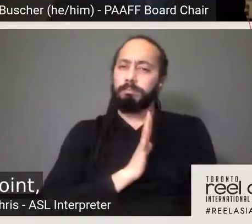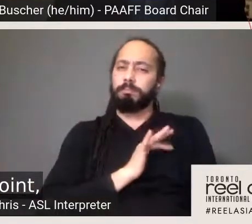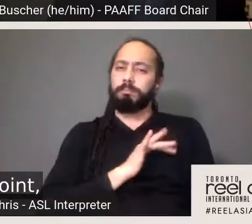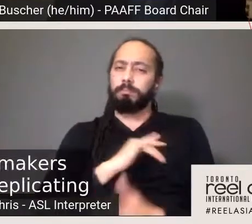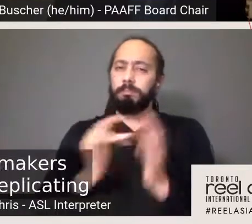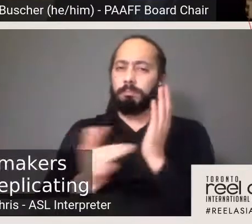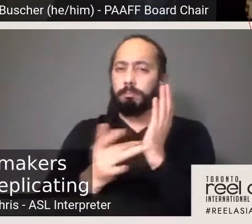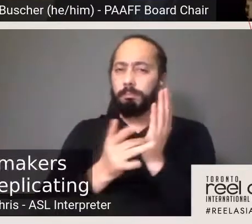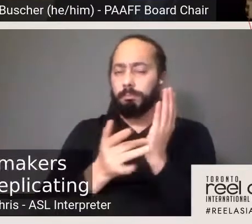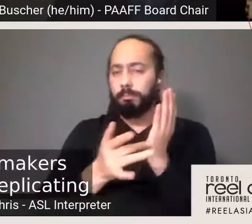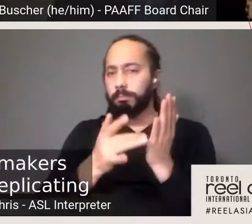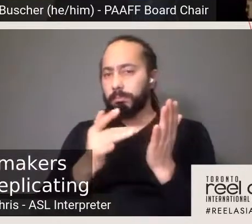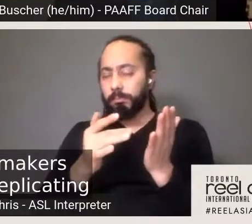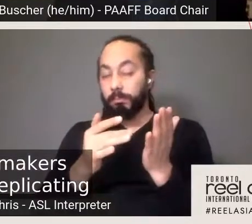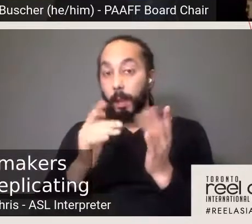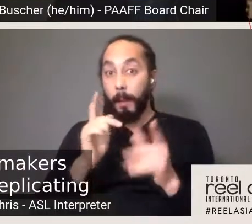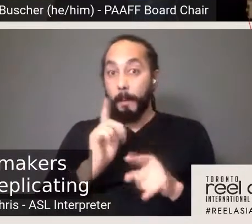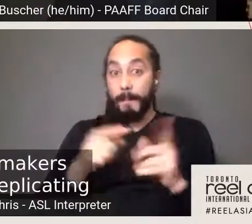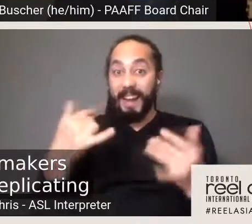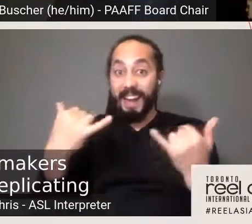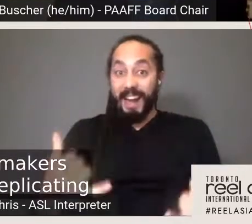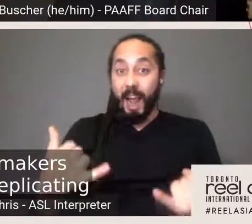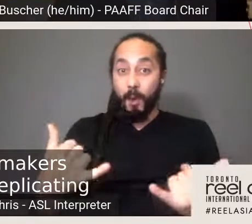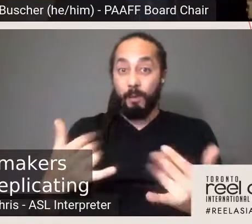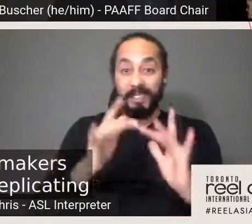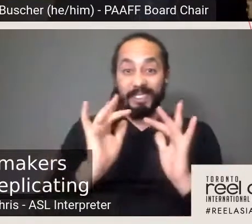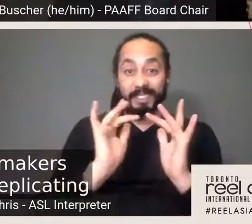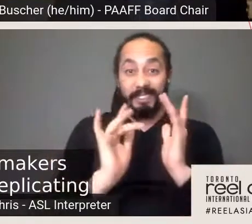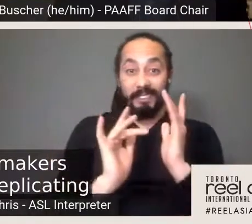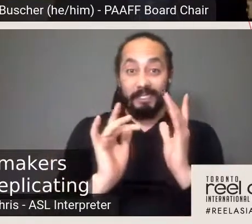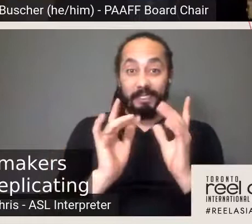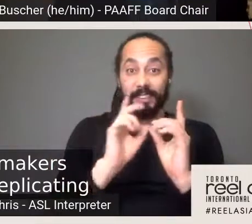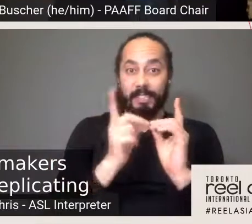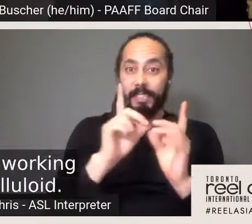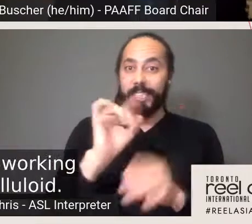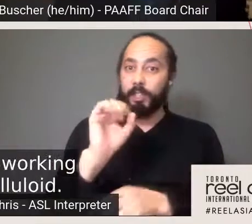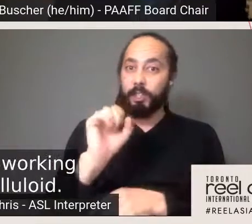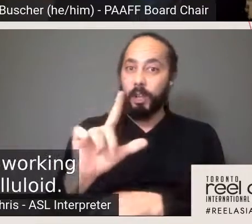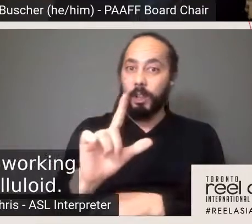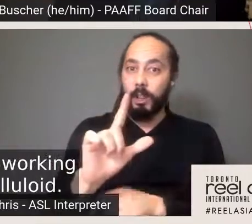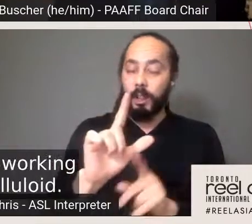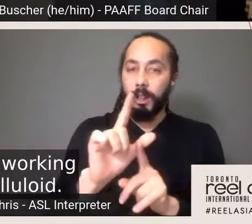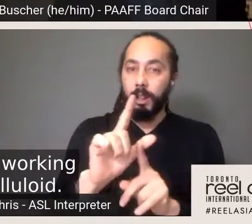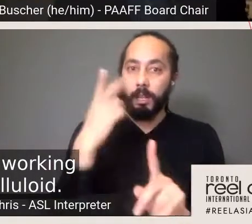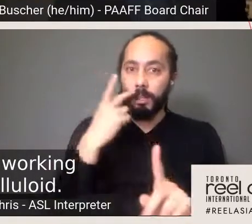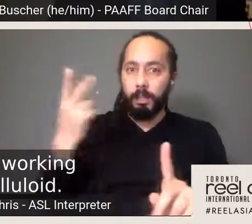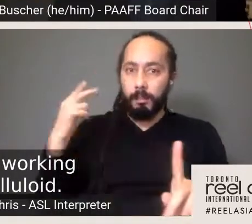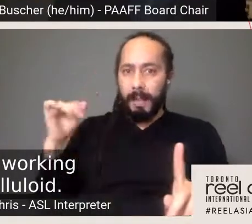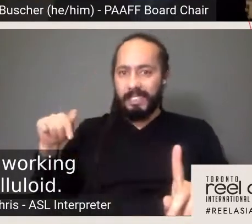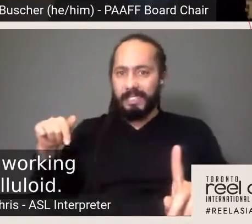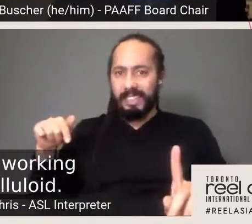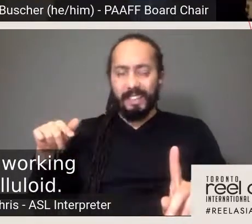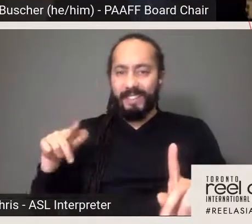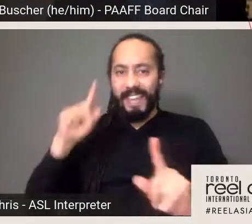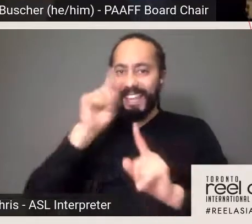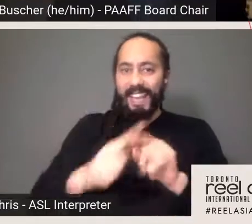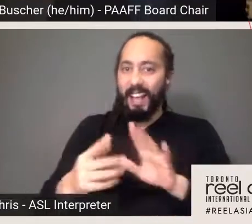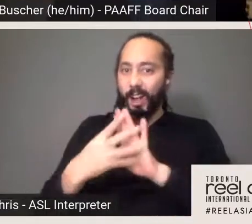at this point, even digital filmmakers have a hard time replicating when they're not working with physical